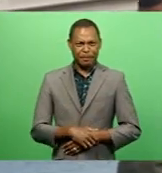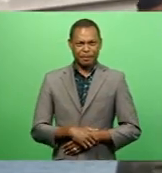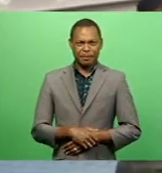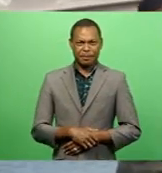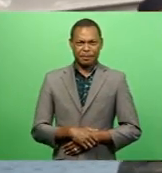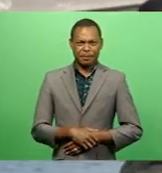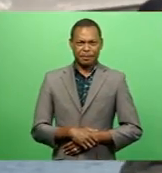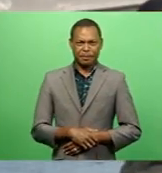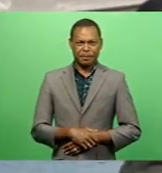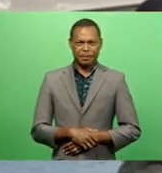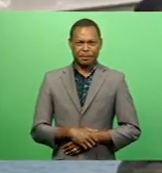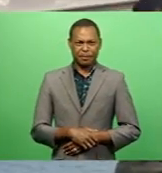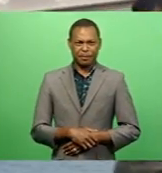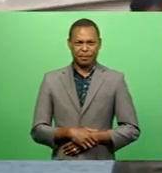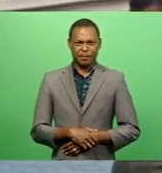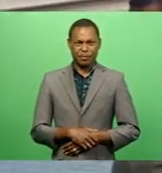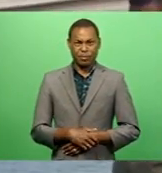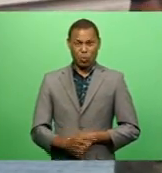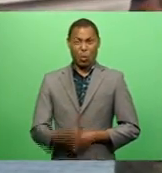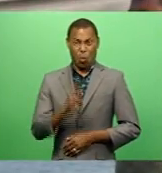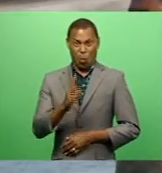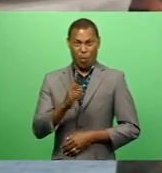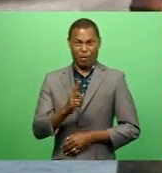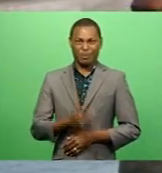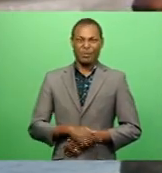of my tenure is,